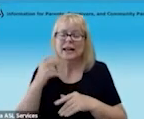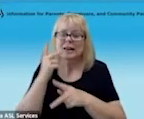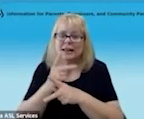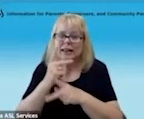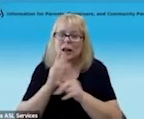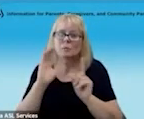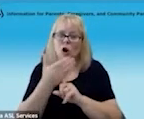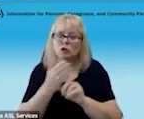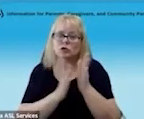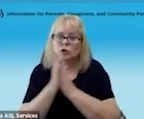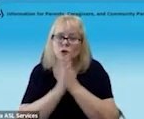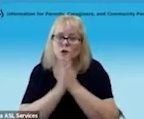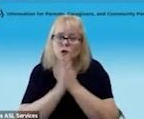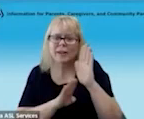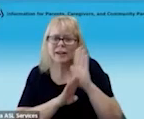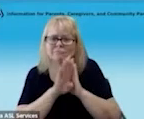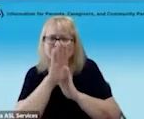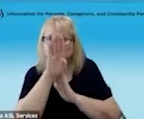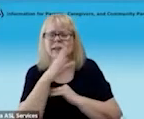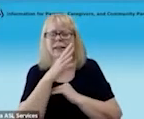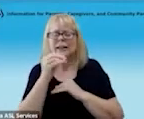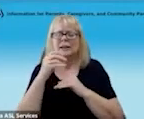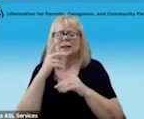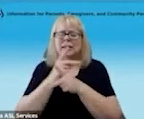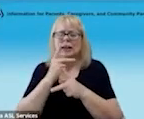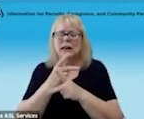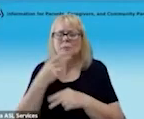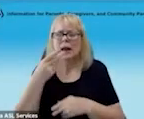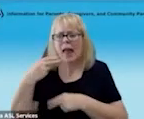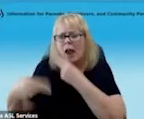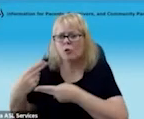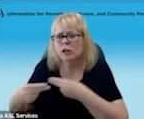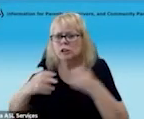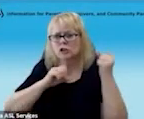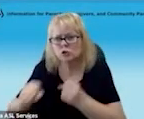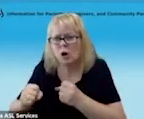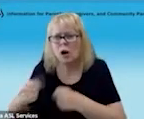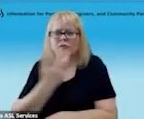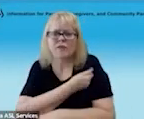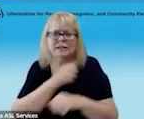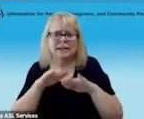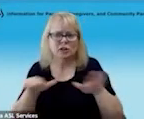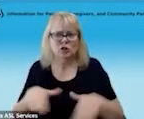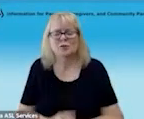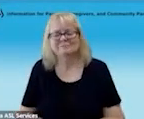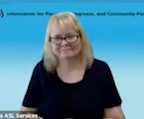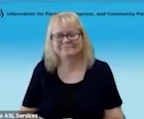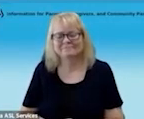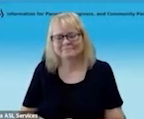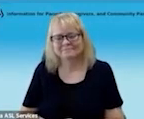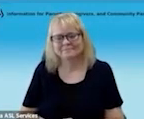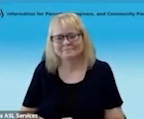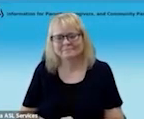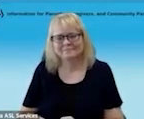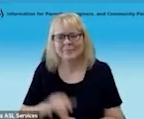childhood vaccine. The bottom photo shows something that you may see if you walk into one of our lobbies. It says, keep cultures thriving, get a